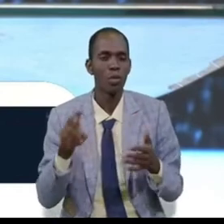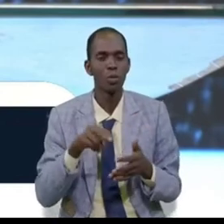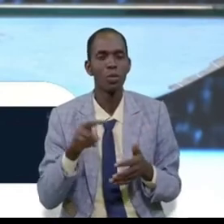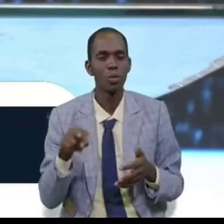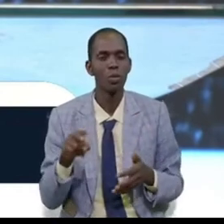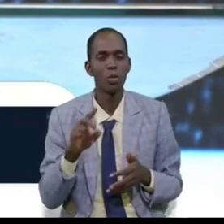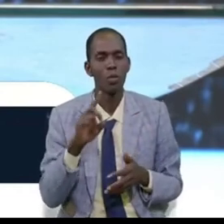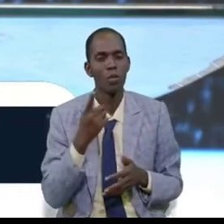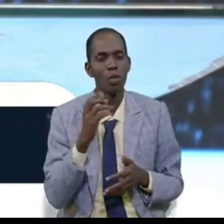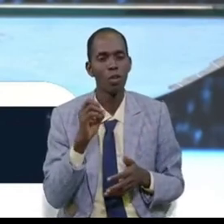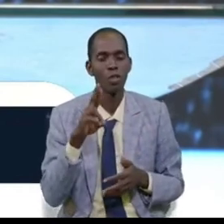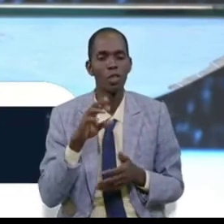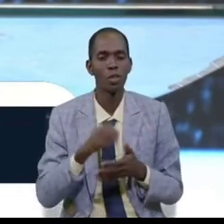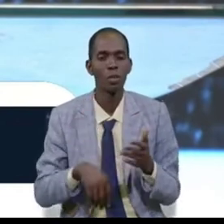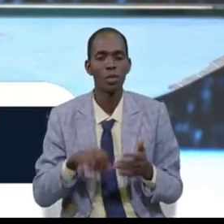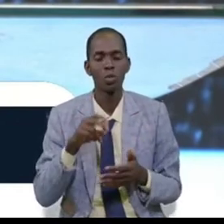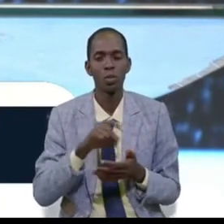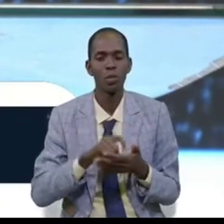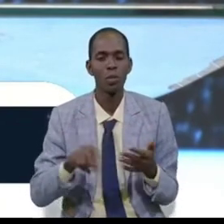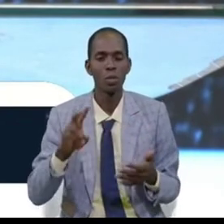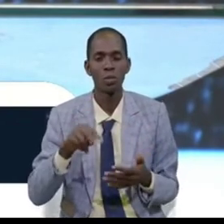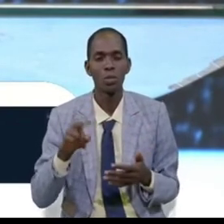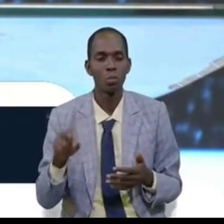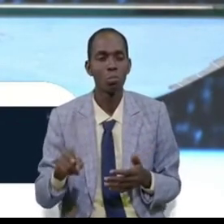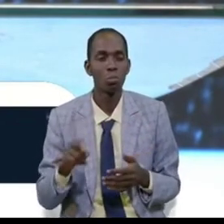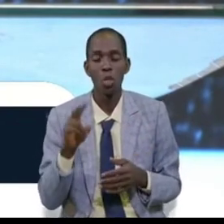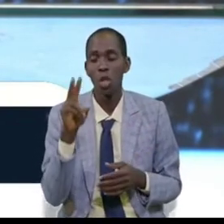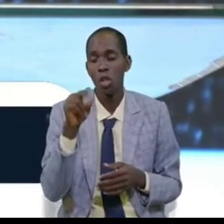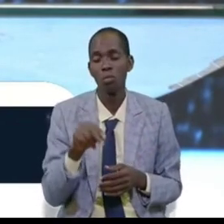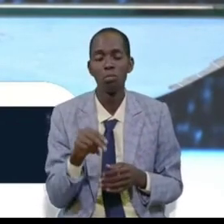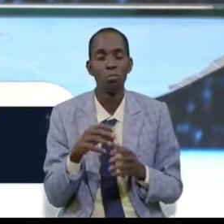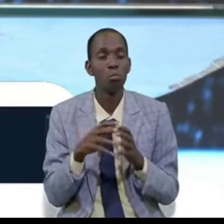nay, much more, those